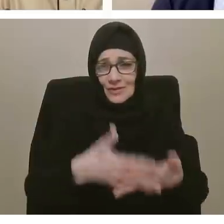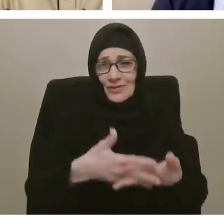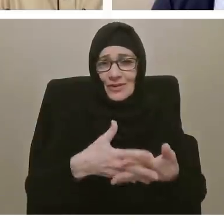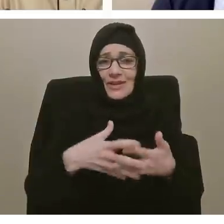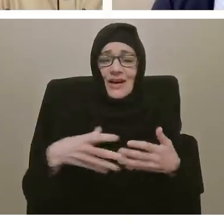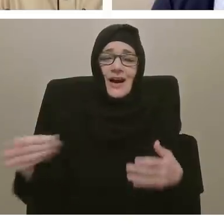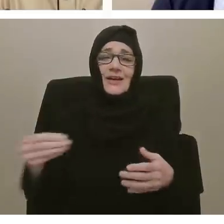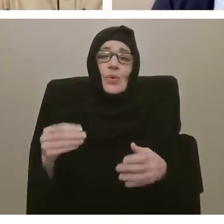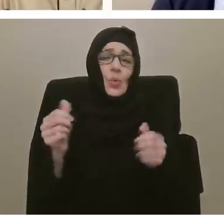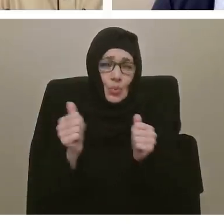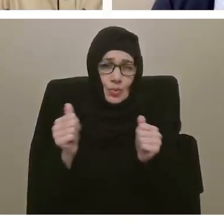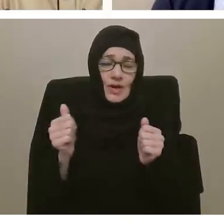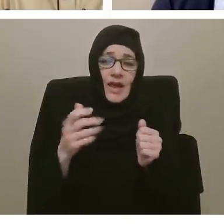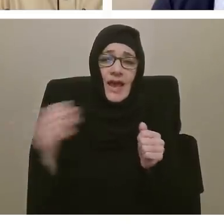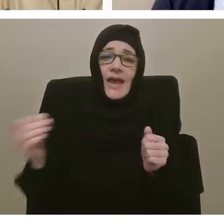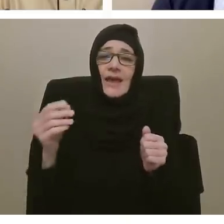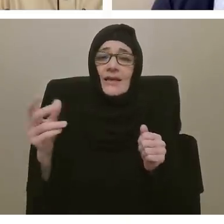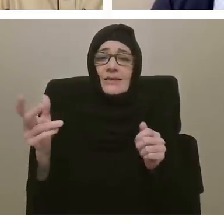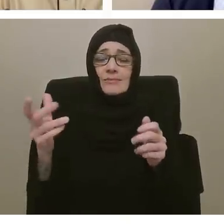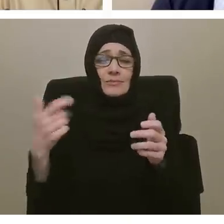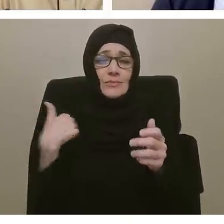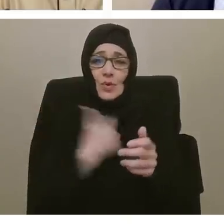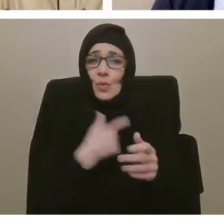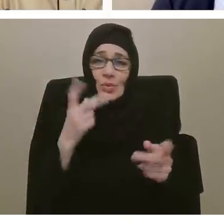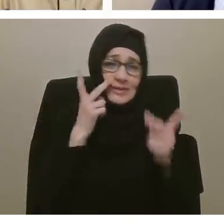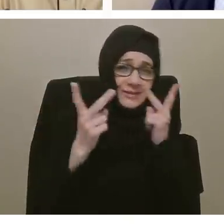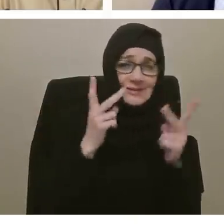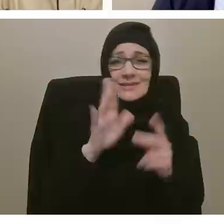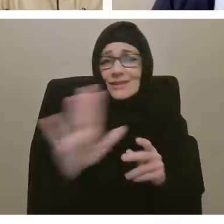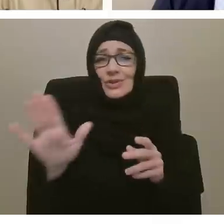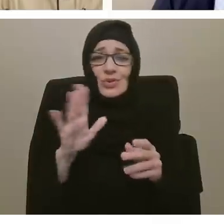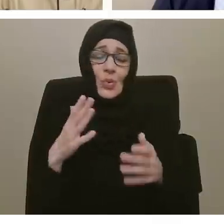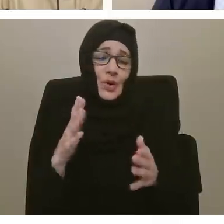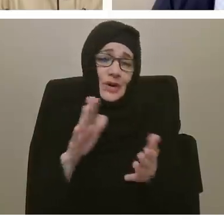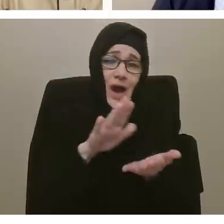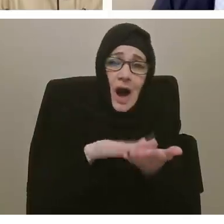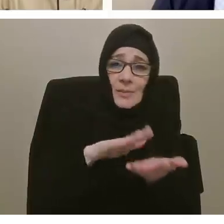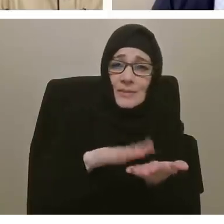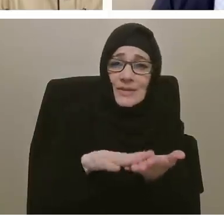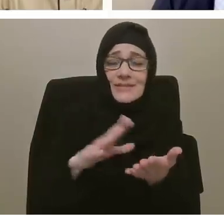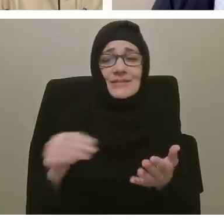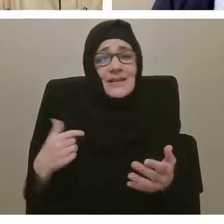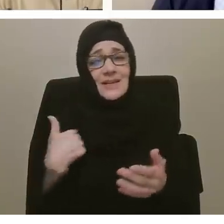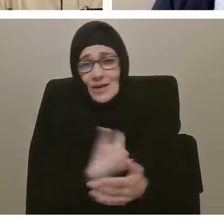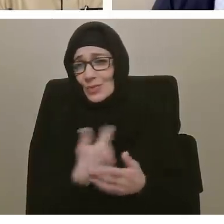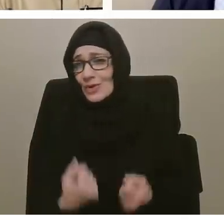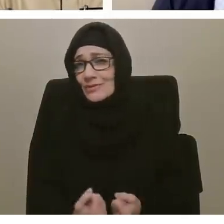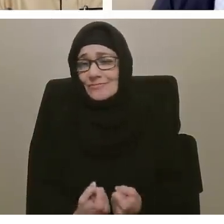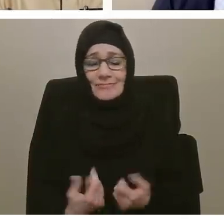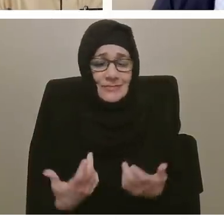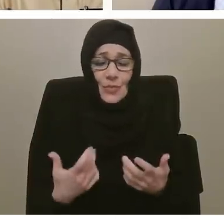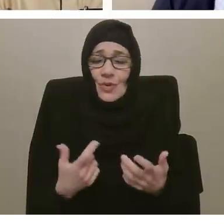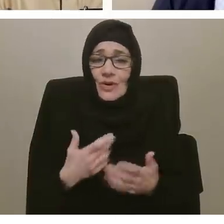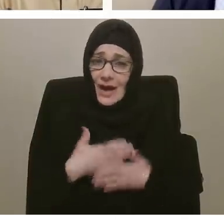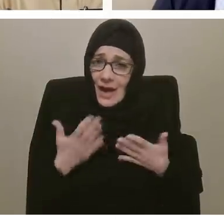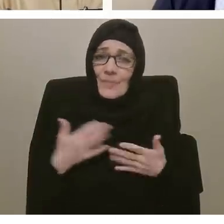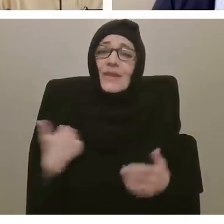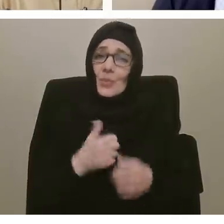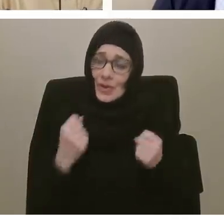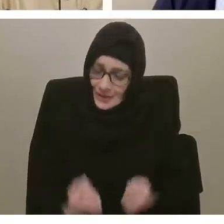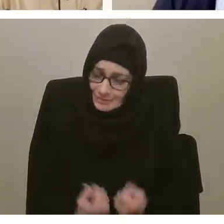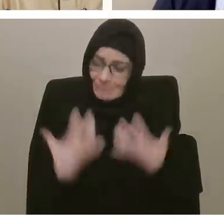them. And mashallah, just glad that we have a part in, you know, inspiring others to reignite the Quran in the hearts of the people.